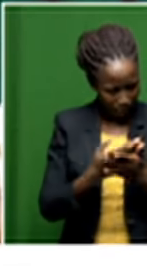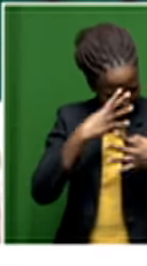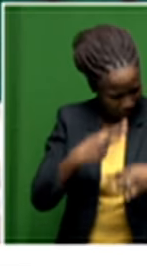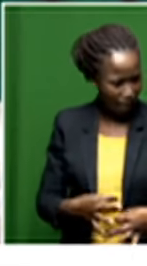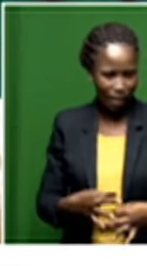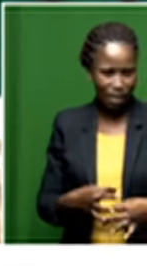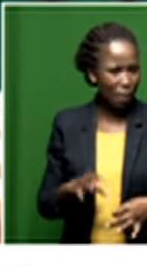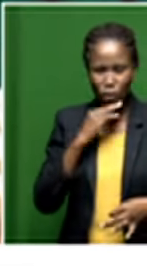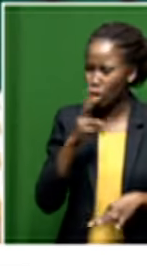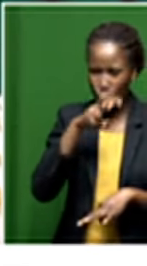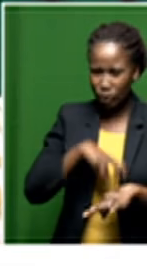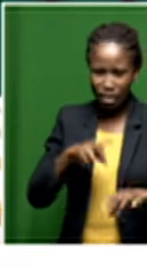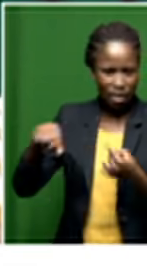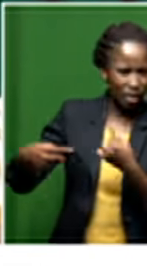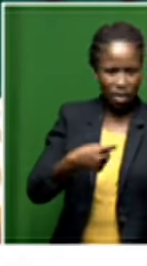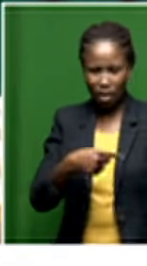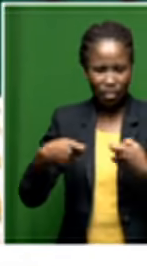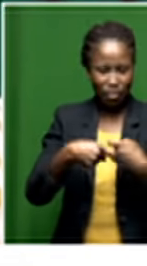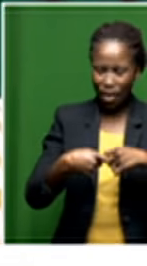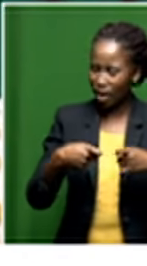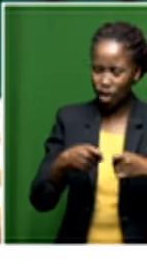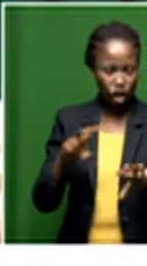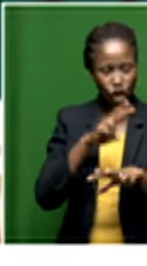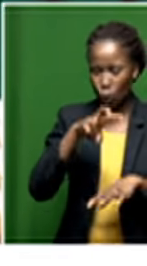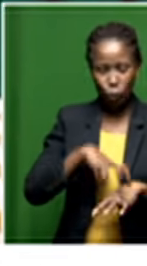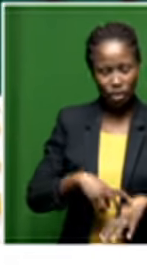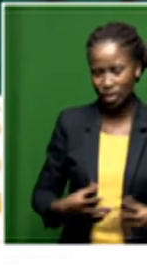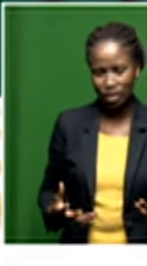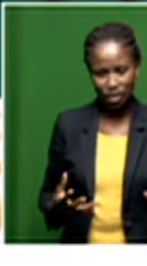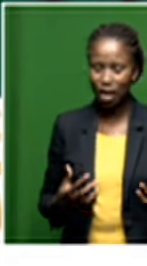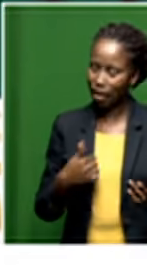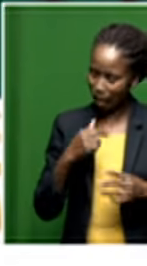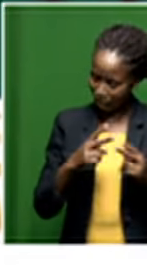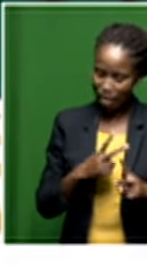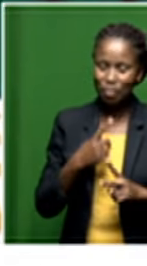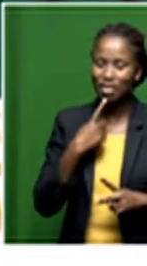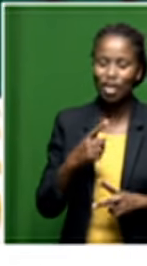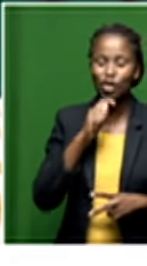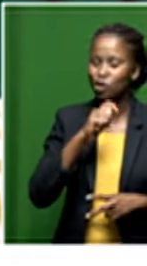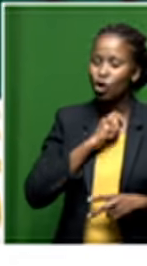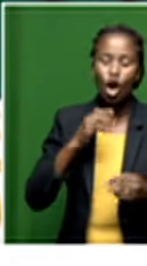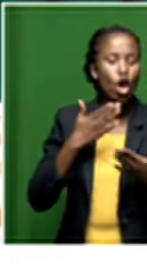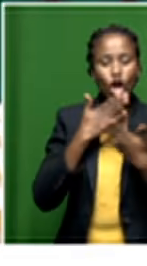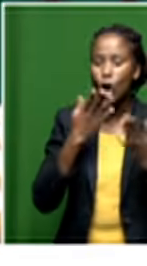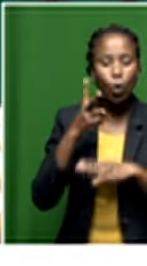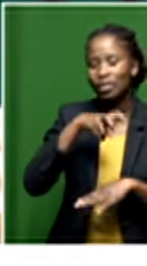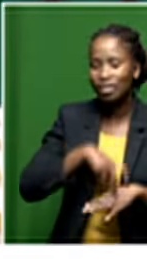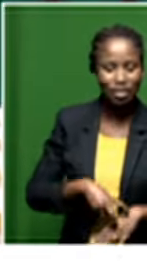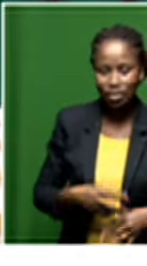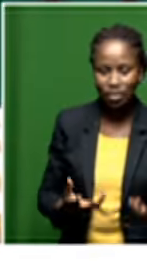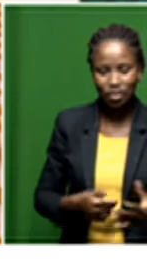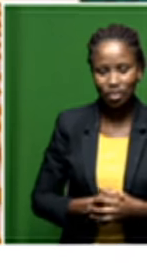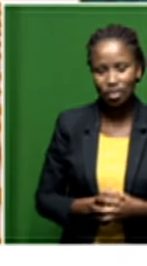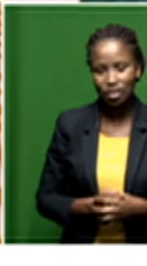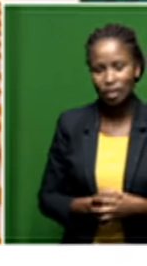a need to fight. I'll say this and say it again. There is no need. Yeah.